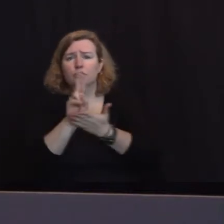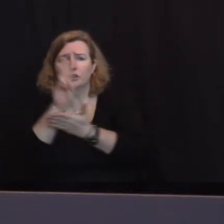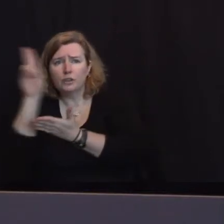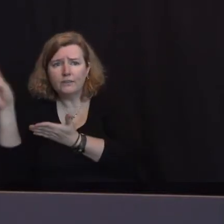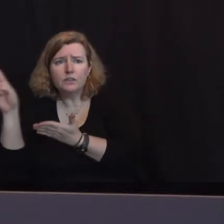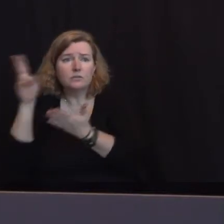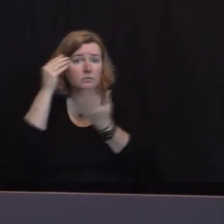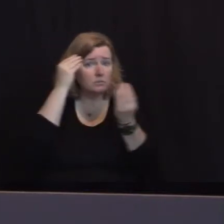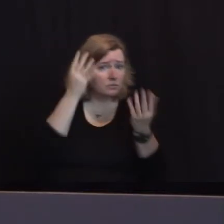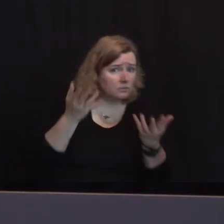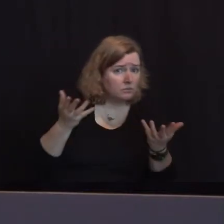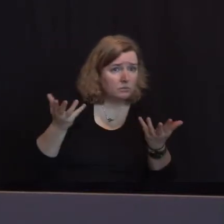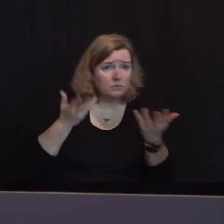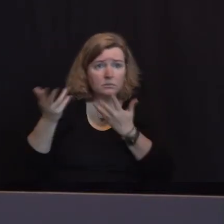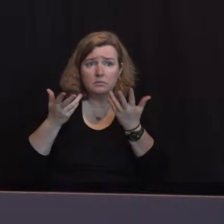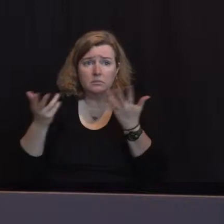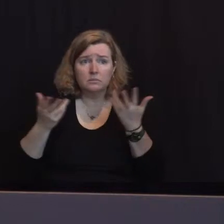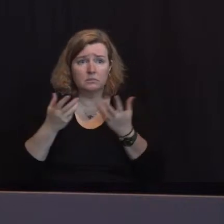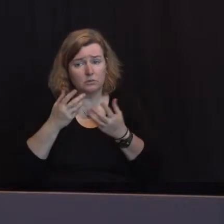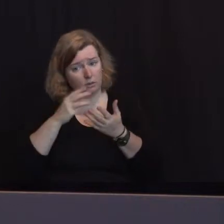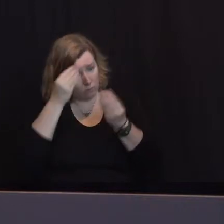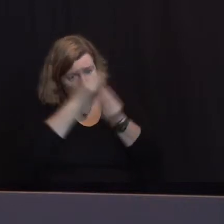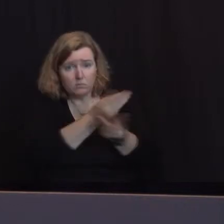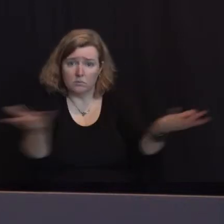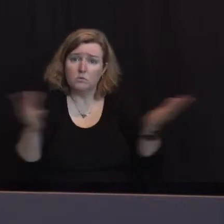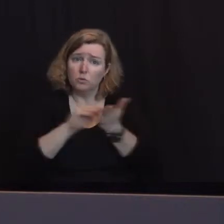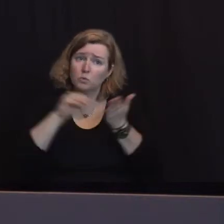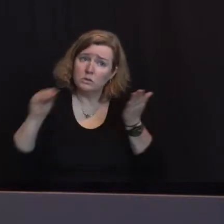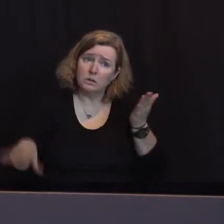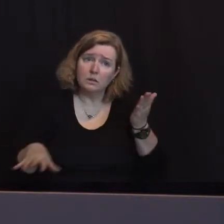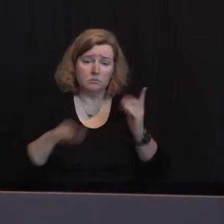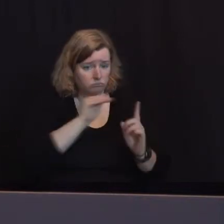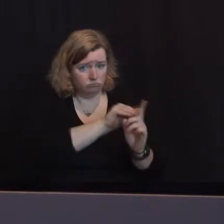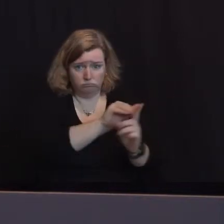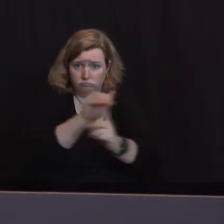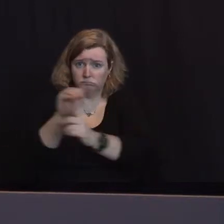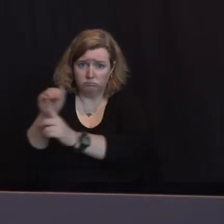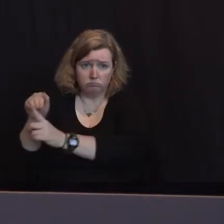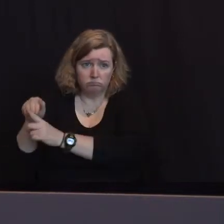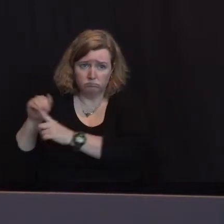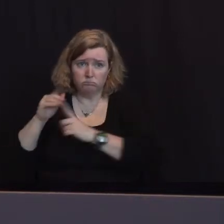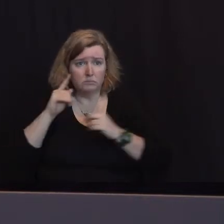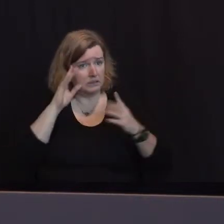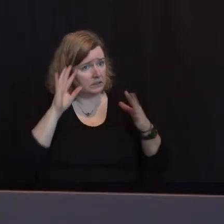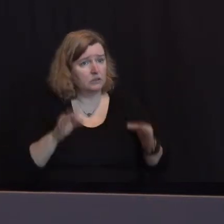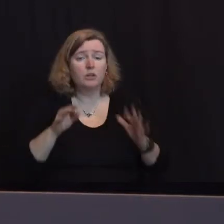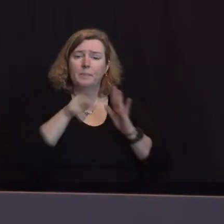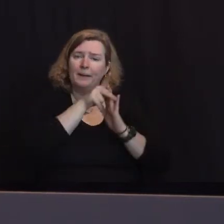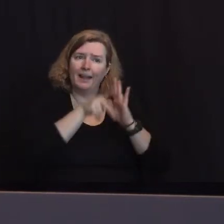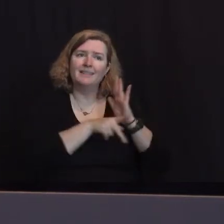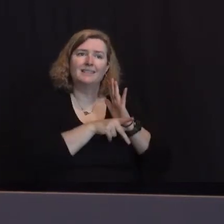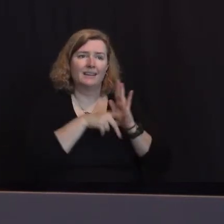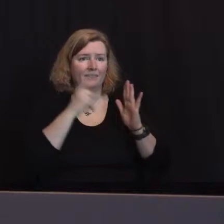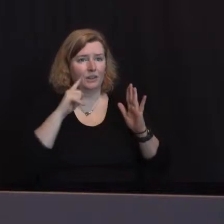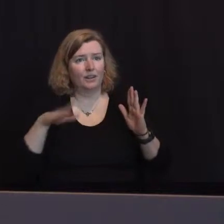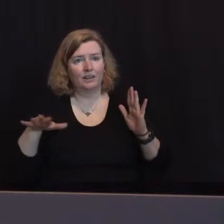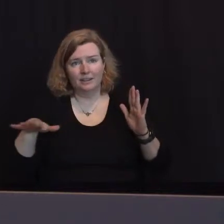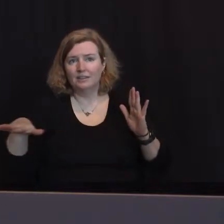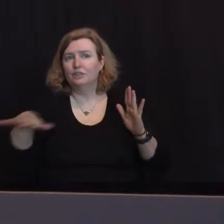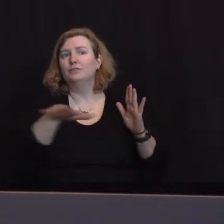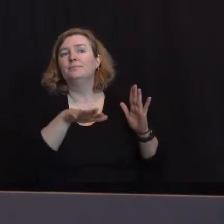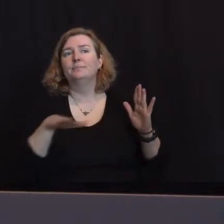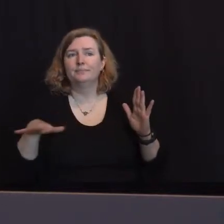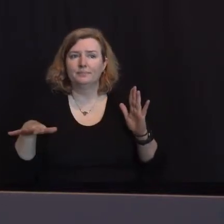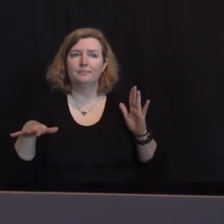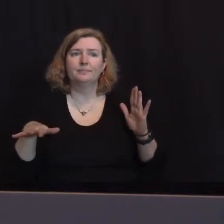their students. As schools determine vaccine plans for their campuses, the department will work with schools to determine if they would like to host